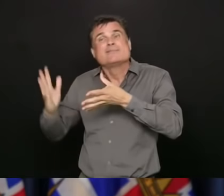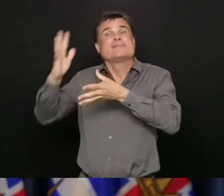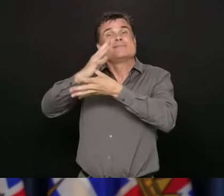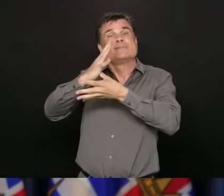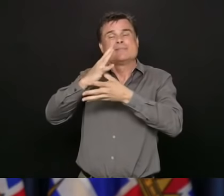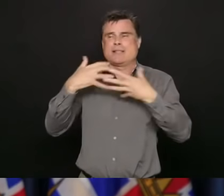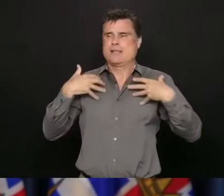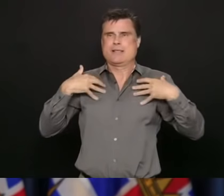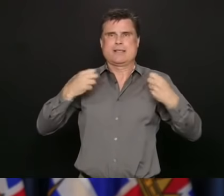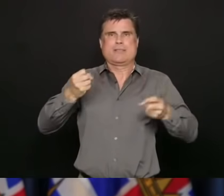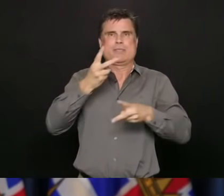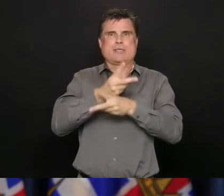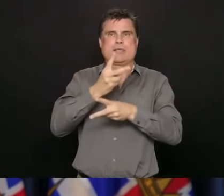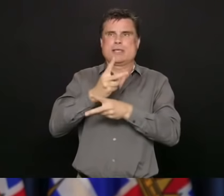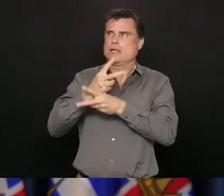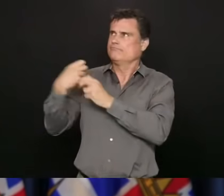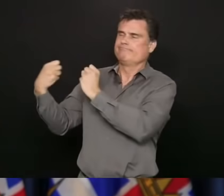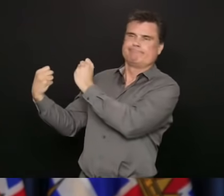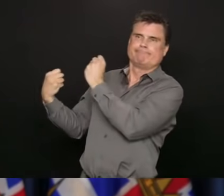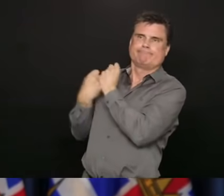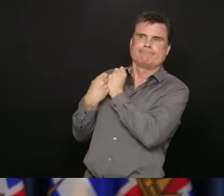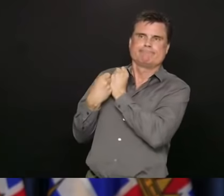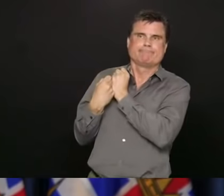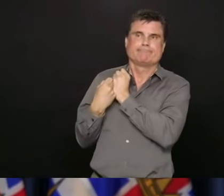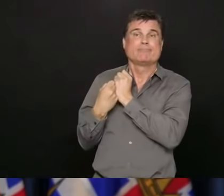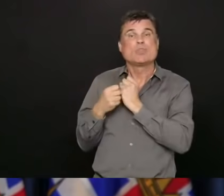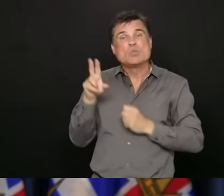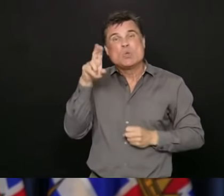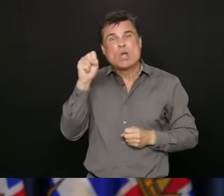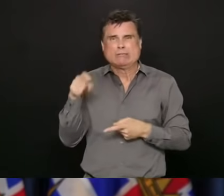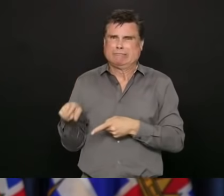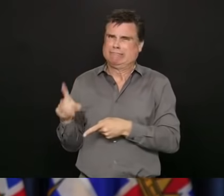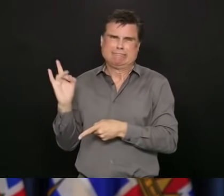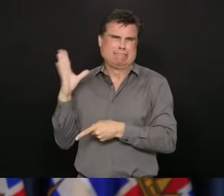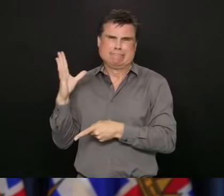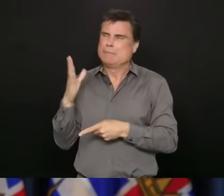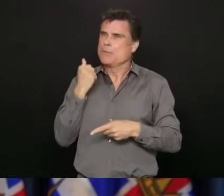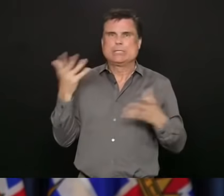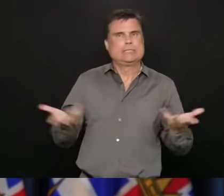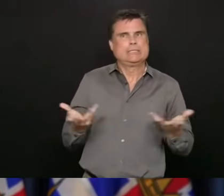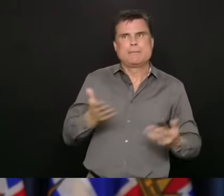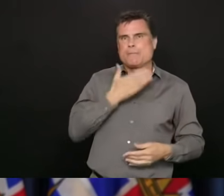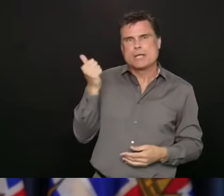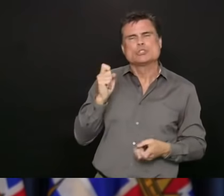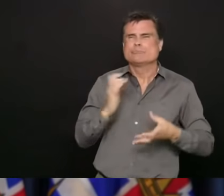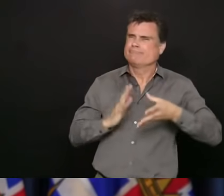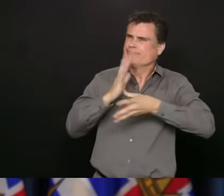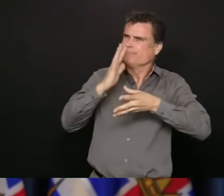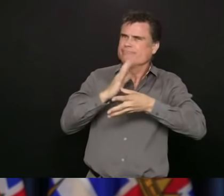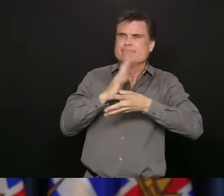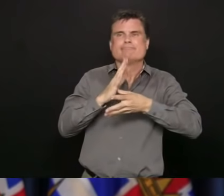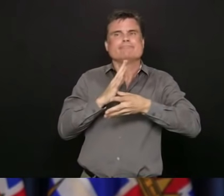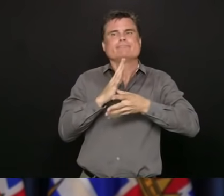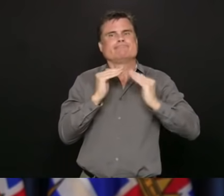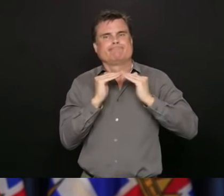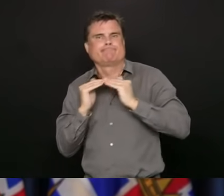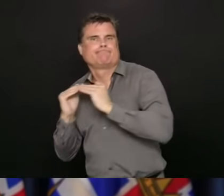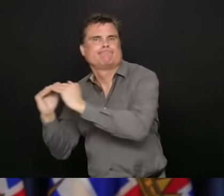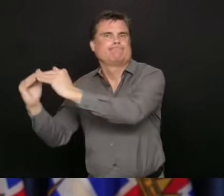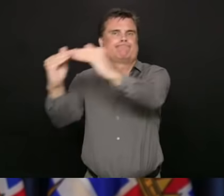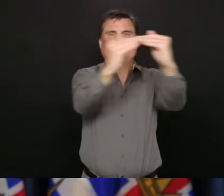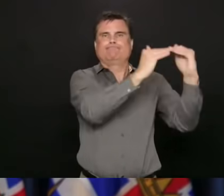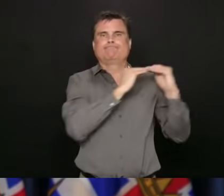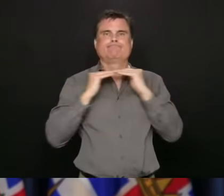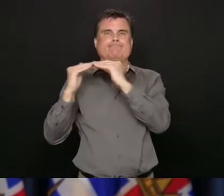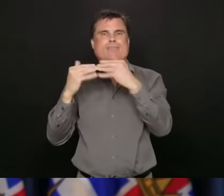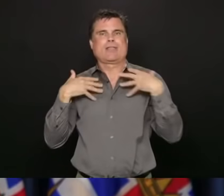public health care. And we are underfunding it at the federal level, have been for some time. This is not a criticism of the current government. It goes back